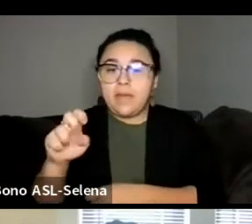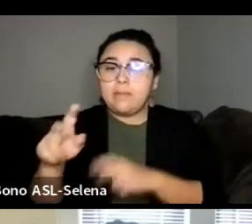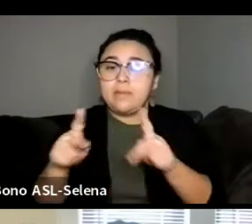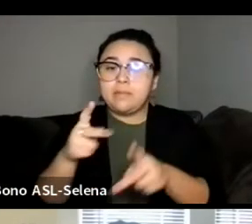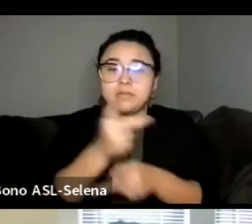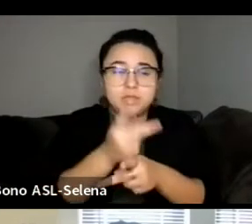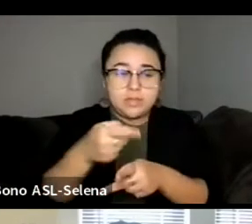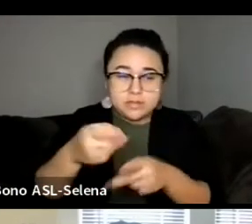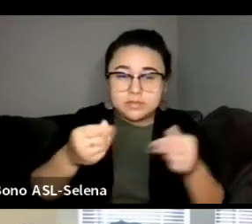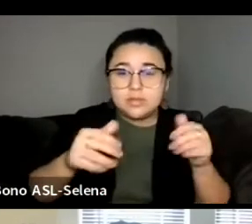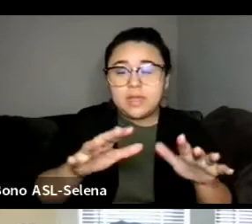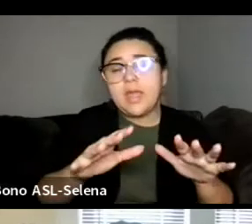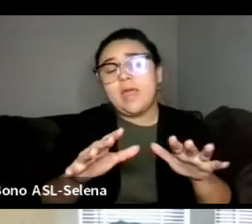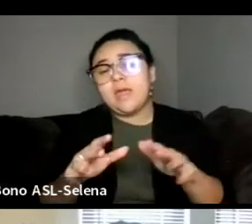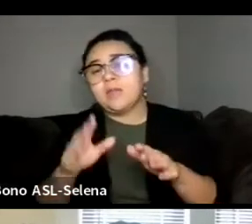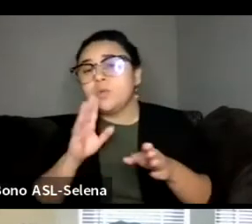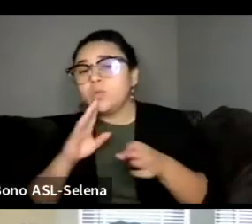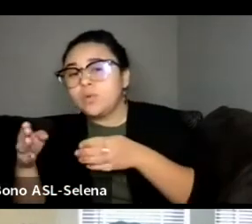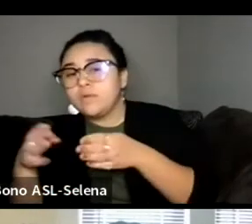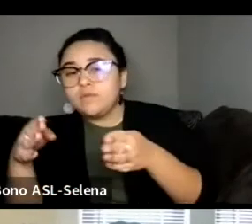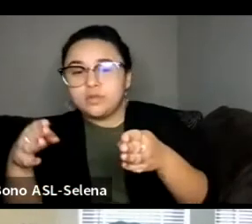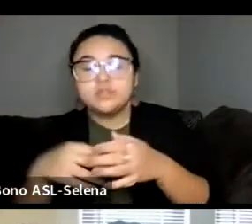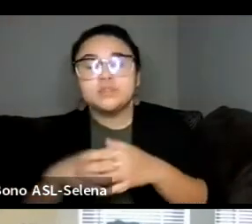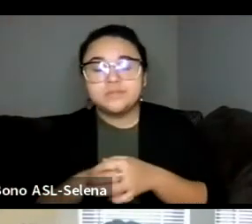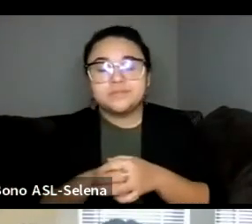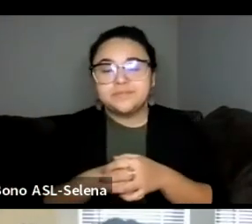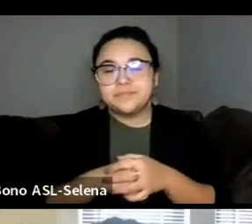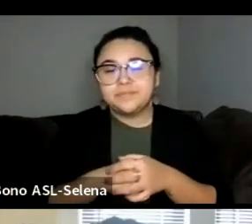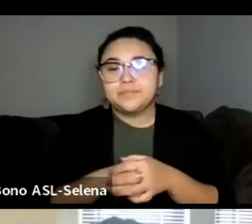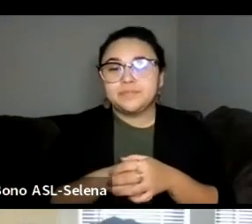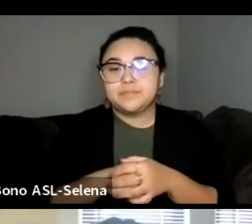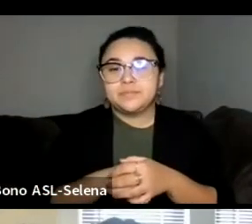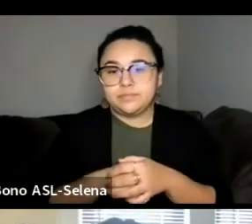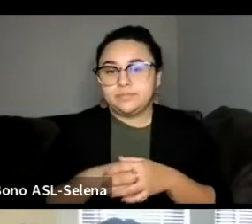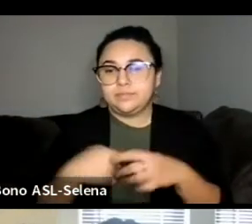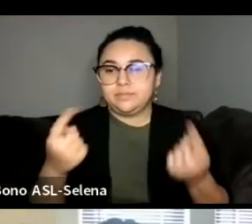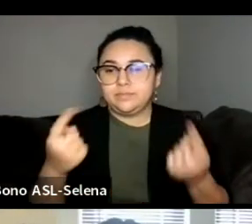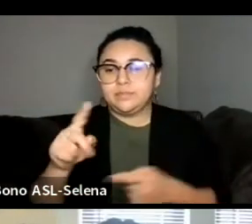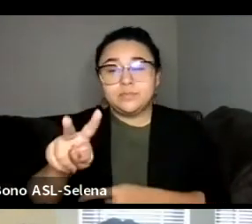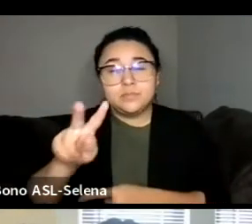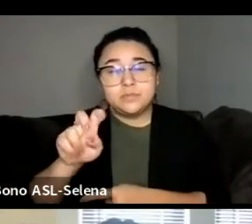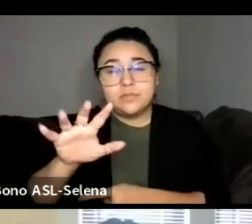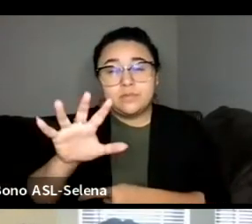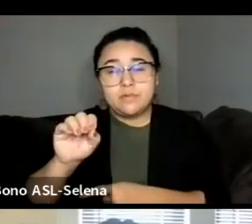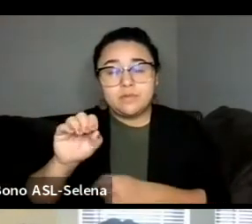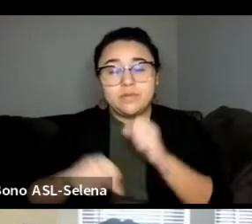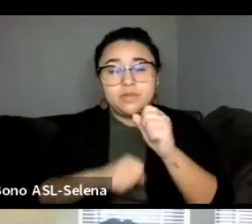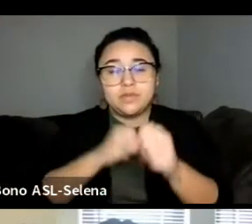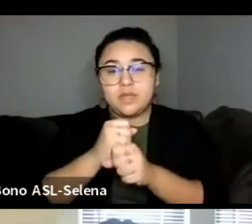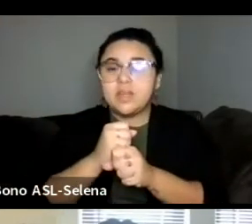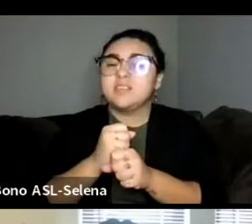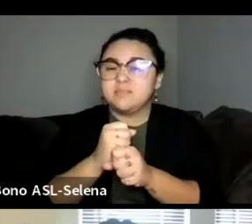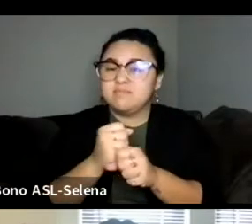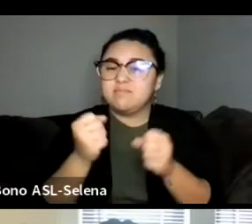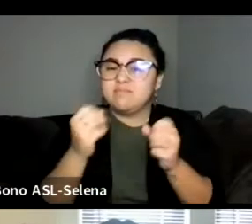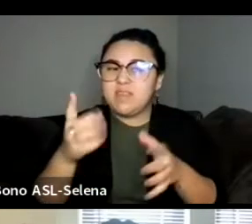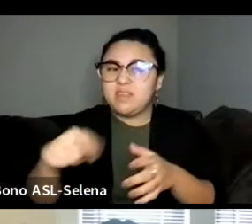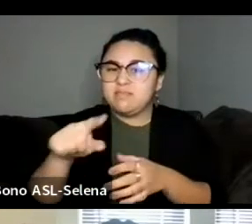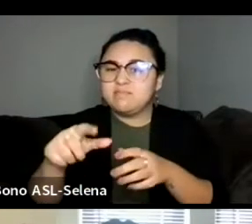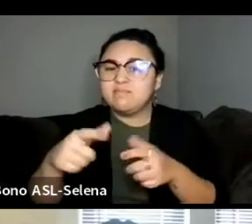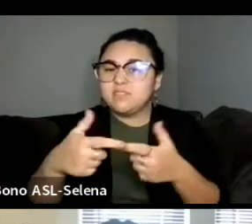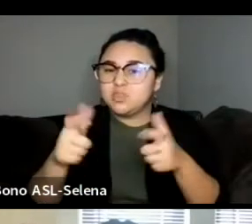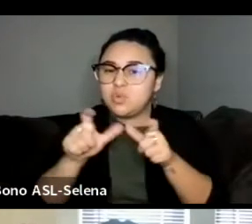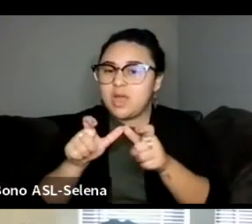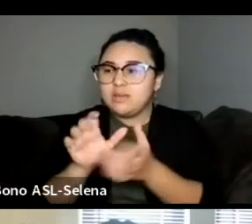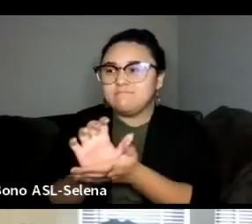Beings or the Delaware River. Over the past 250 years, many of the Lenape people were forcibly removed from their ancestral lands